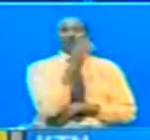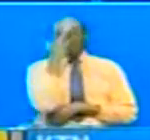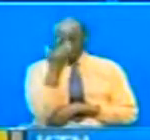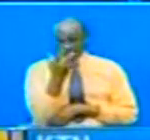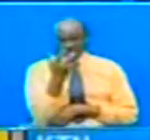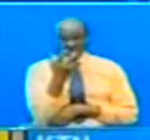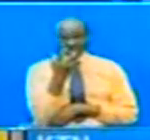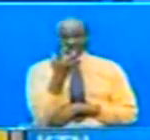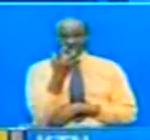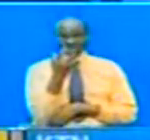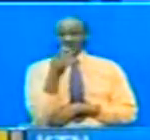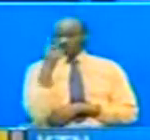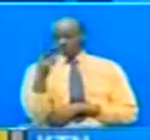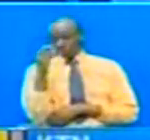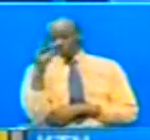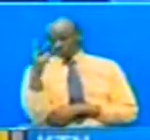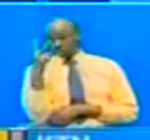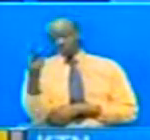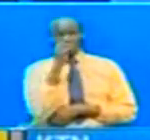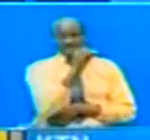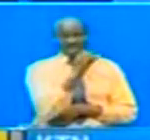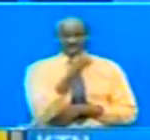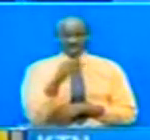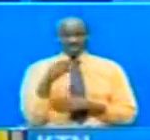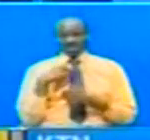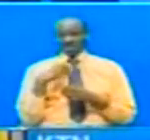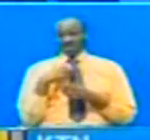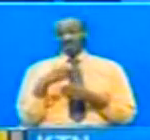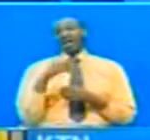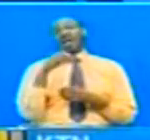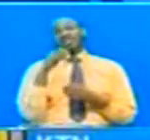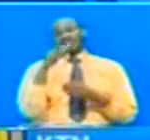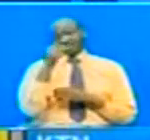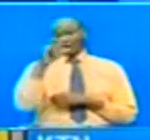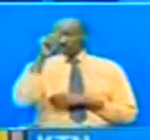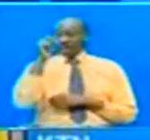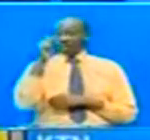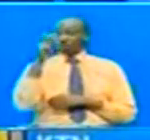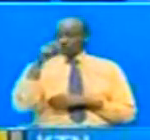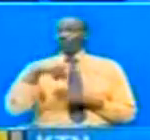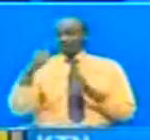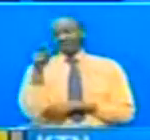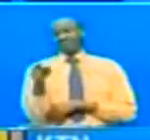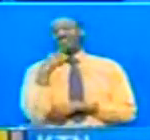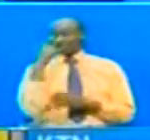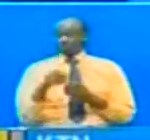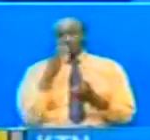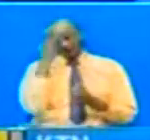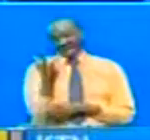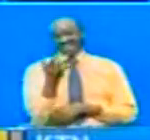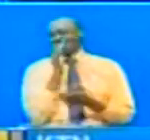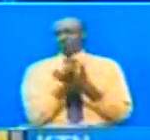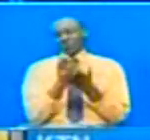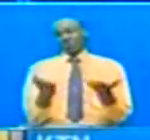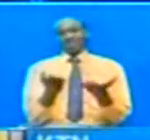2-0 at Emirates? 2-0 at Emirates, I'm sorry, what? For Southampton, not for us. You'll be stoned by Arsenal fans. It's being realistic.